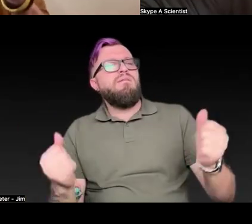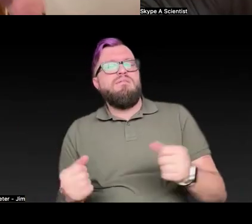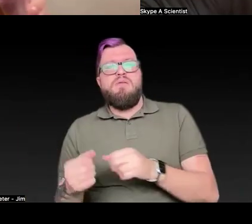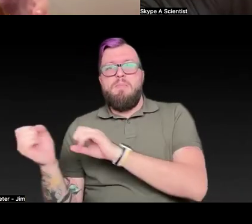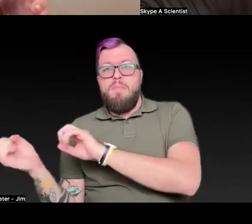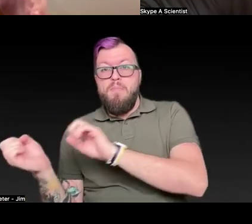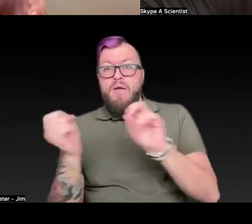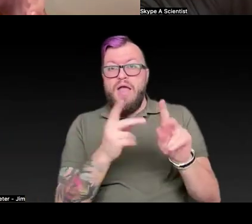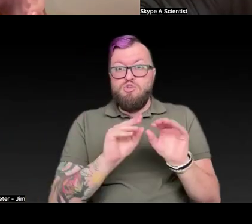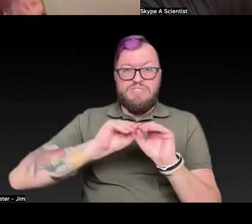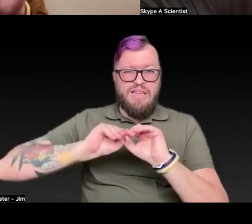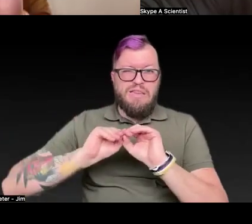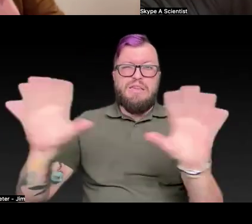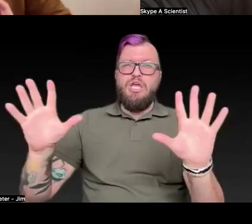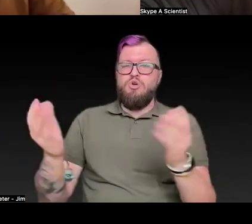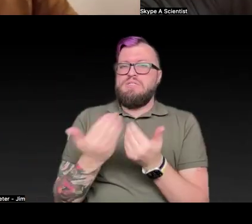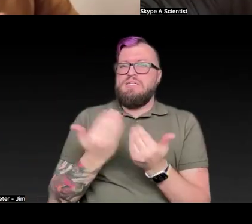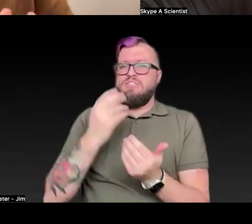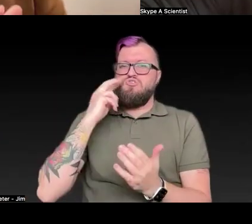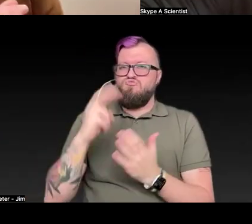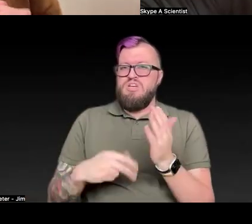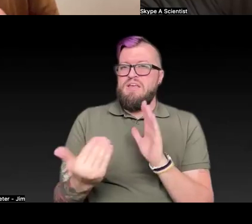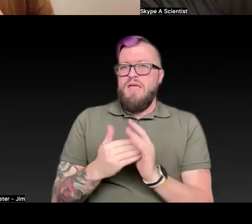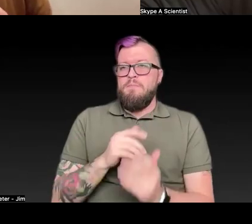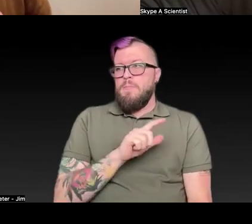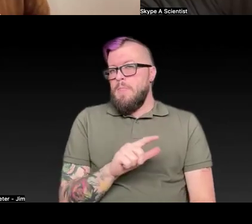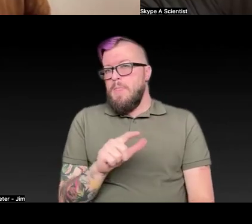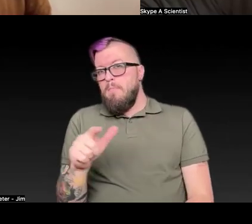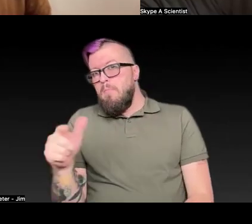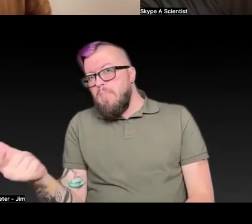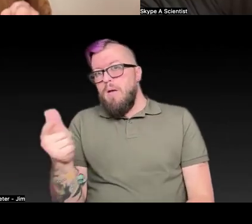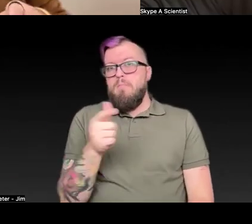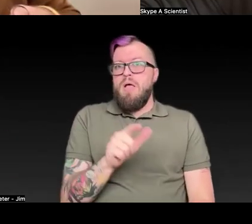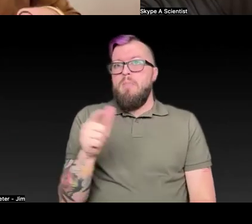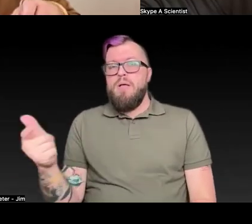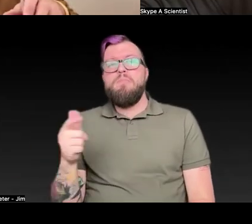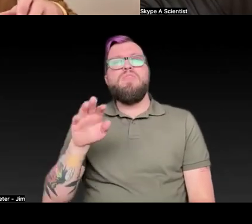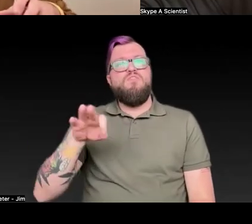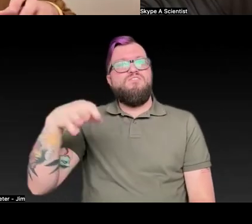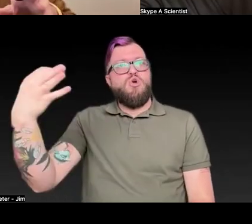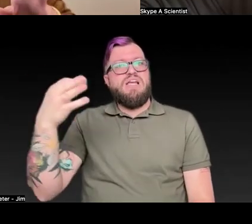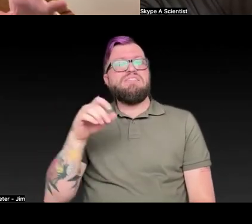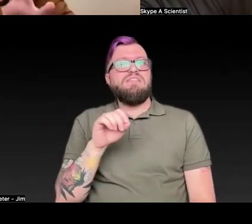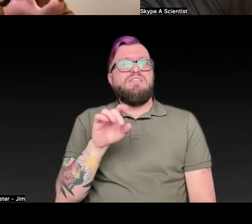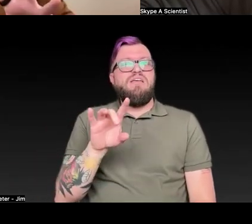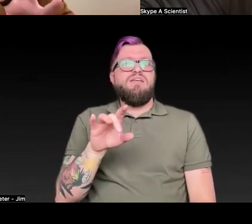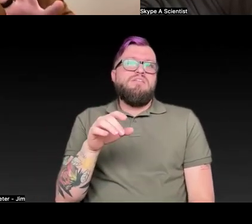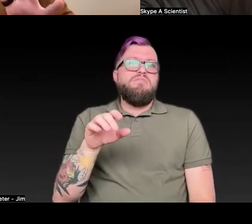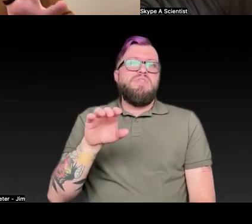is super clear and easy to read. So this happens in the ninth century in France. Um,